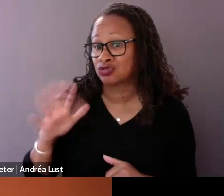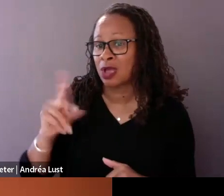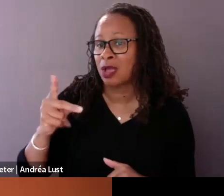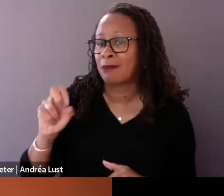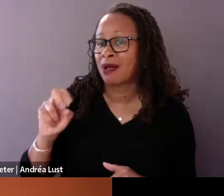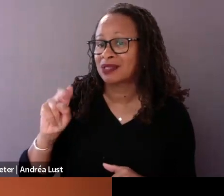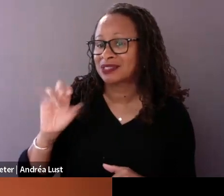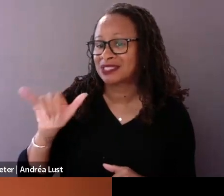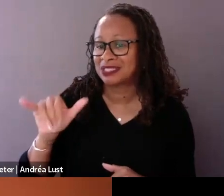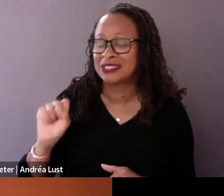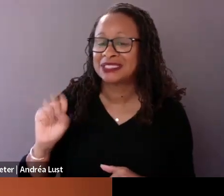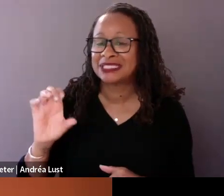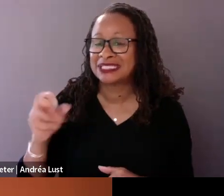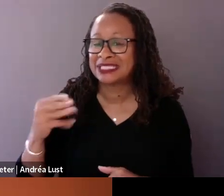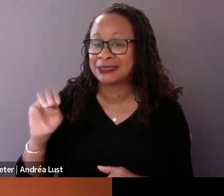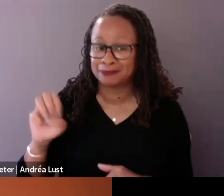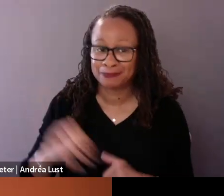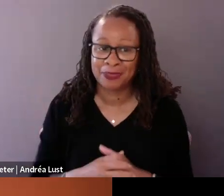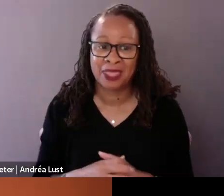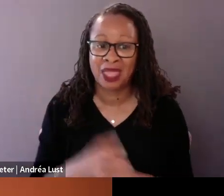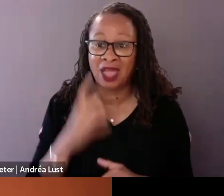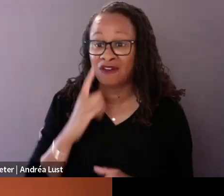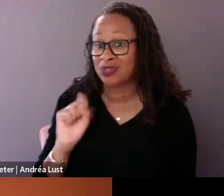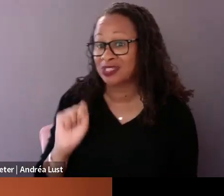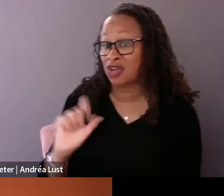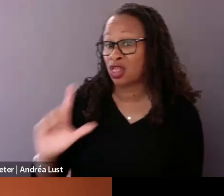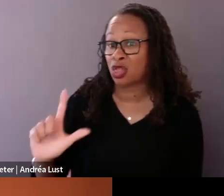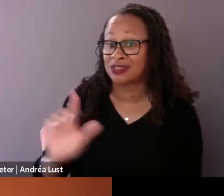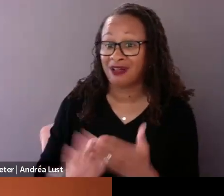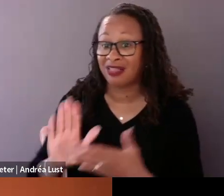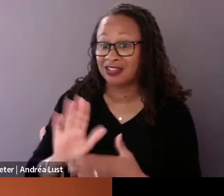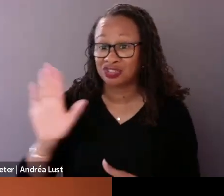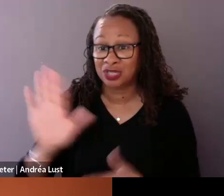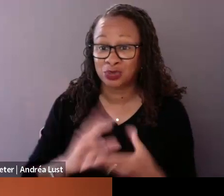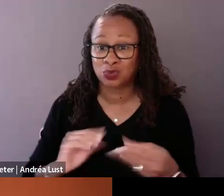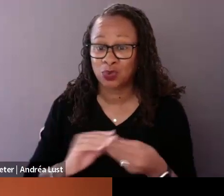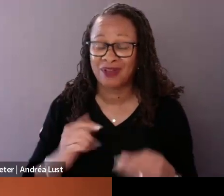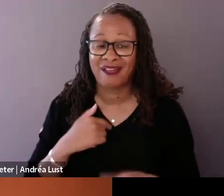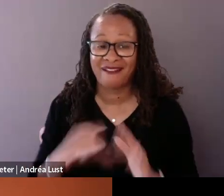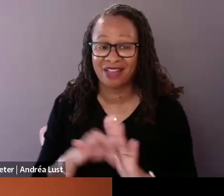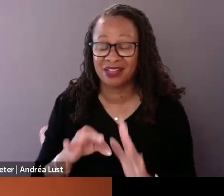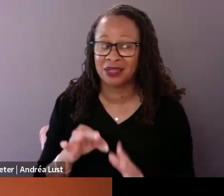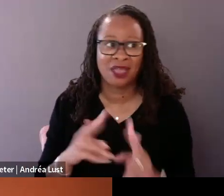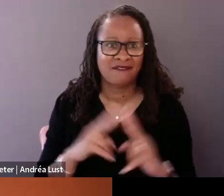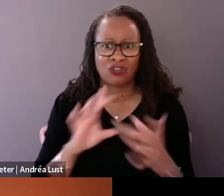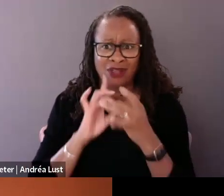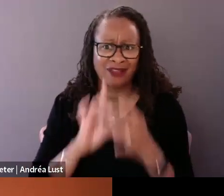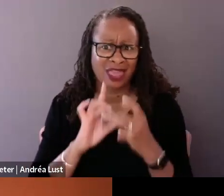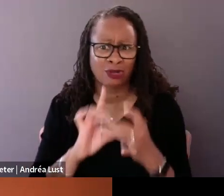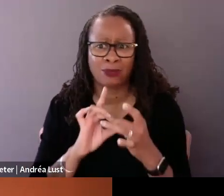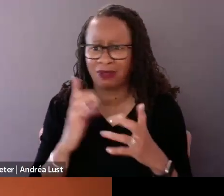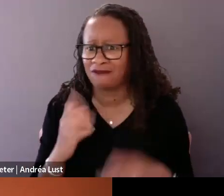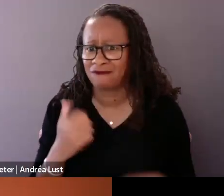scheme. You know, in the case of the Sarah Lawrence story, I find it incredibly relatable